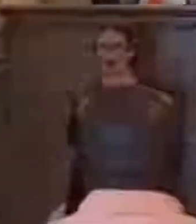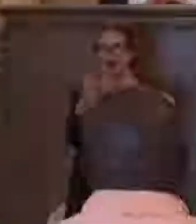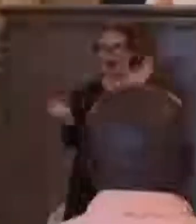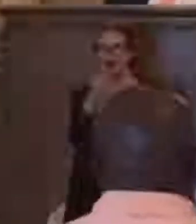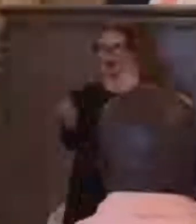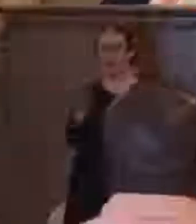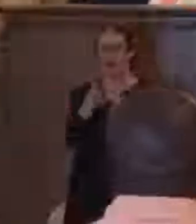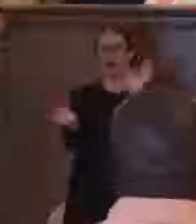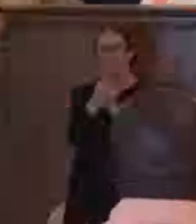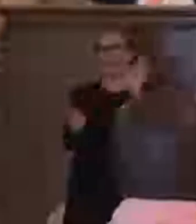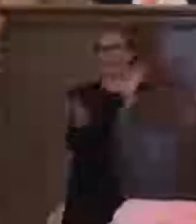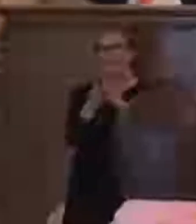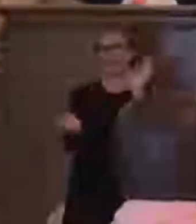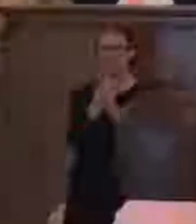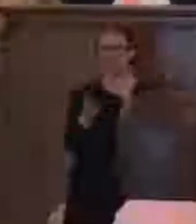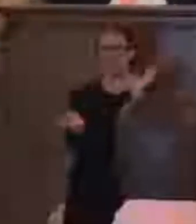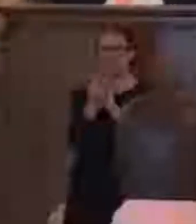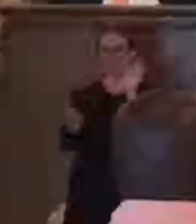Lord.